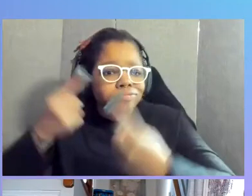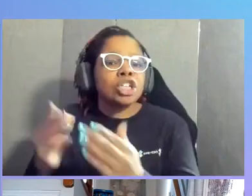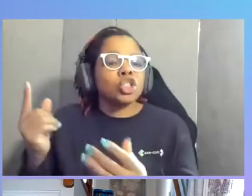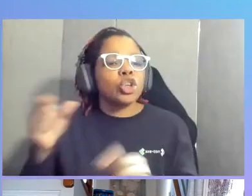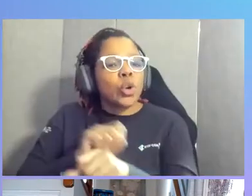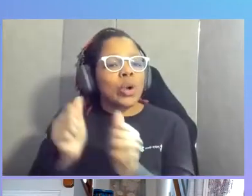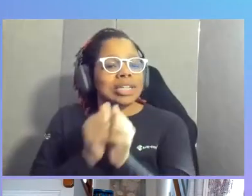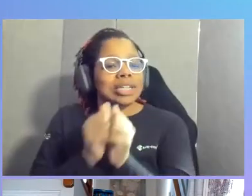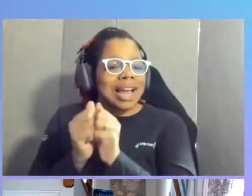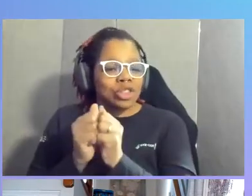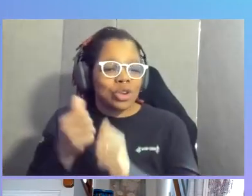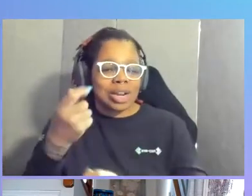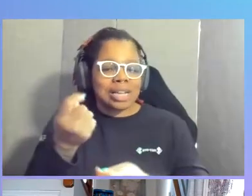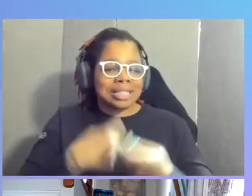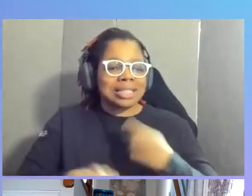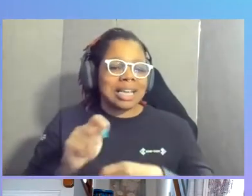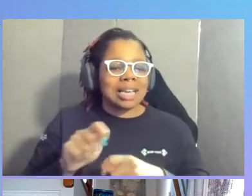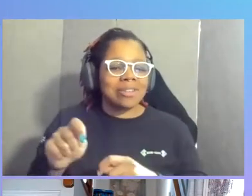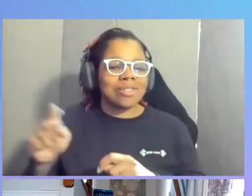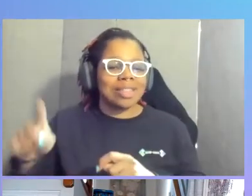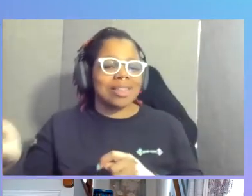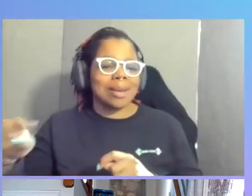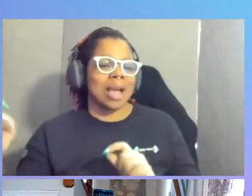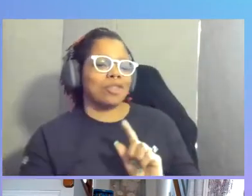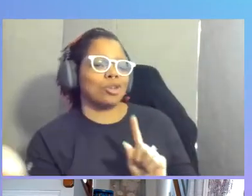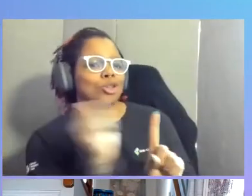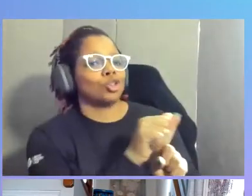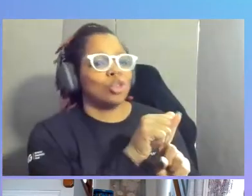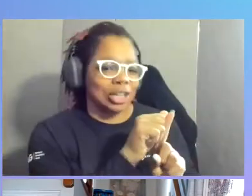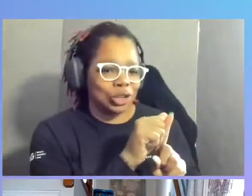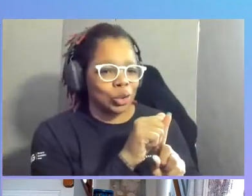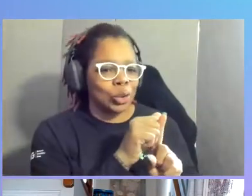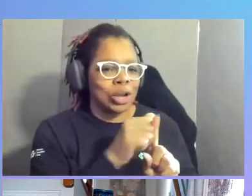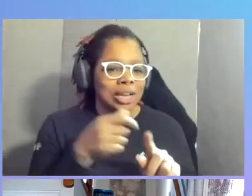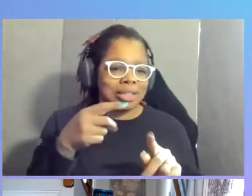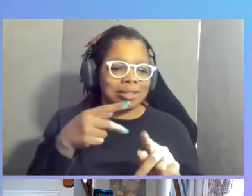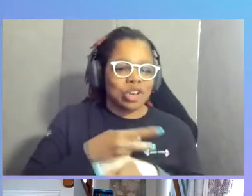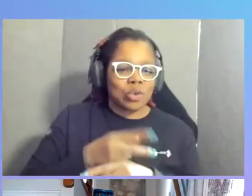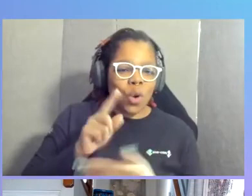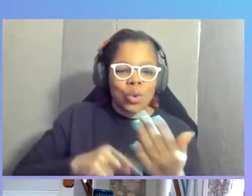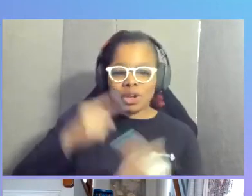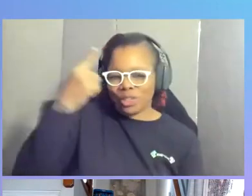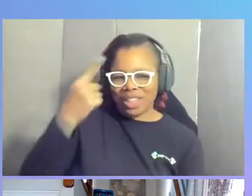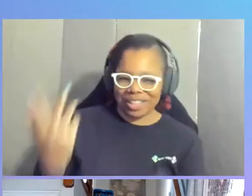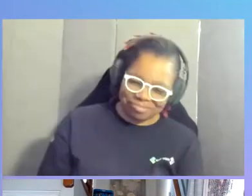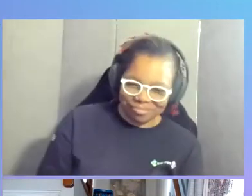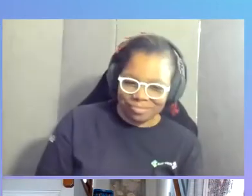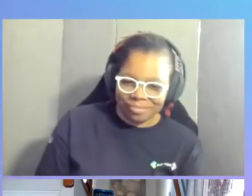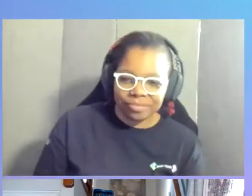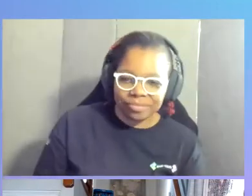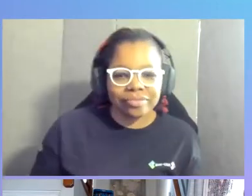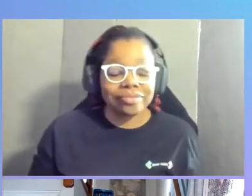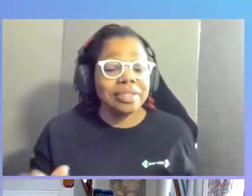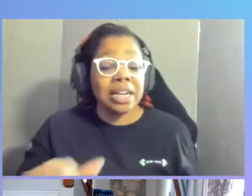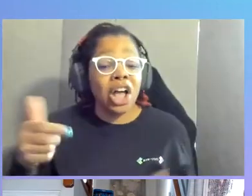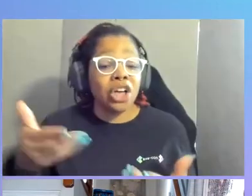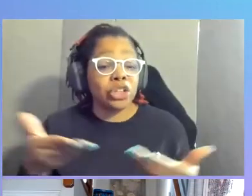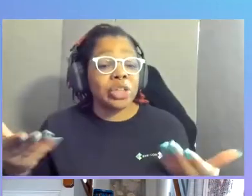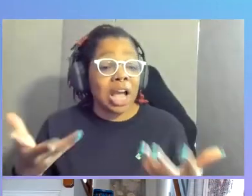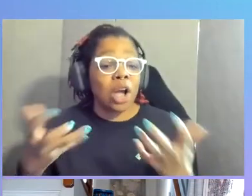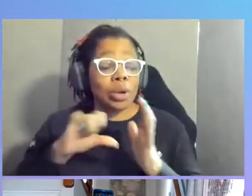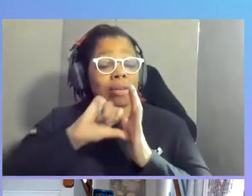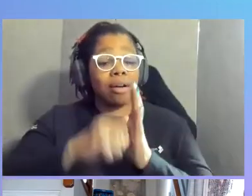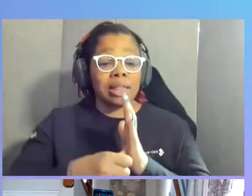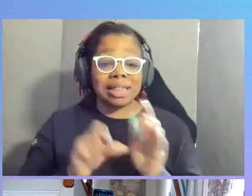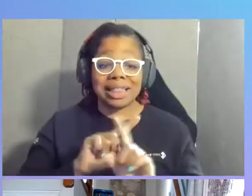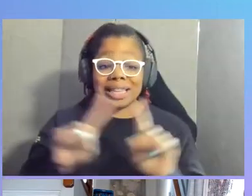those goals rather than them having to trick you into revealing what you're shooting for. So the other thing, though, I want to highlight here is the